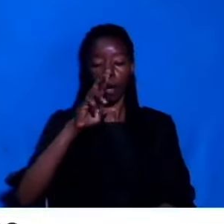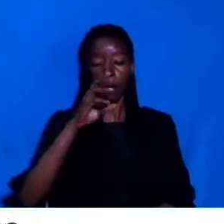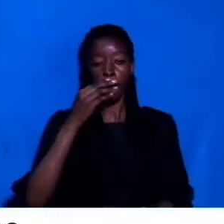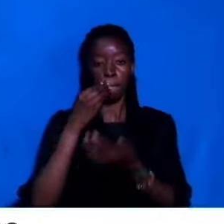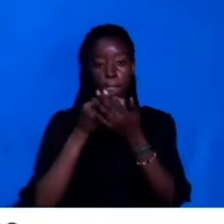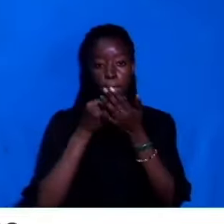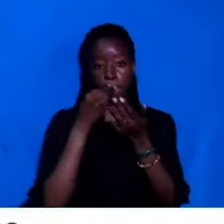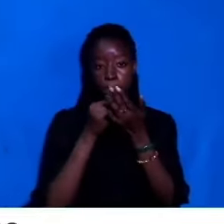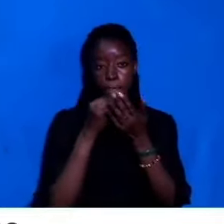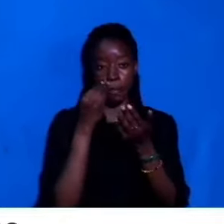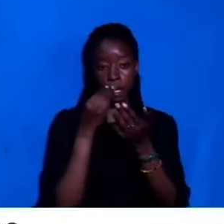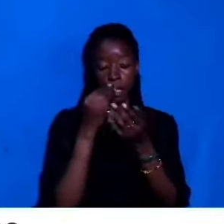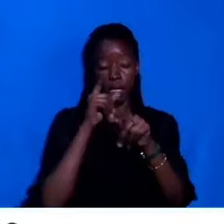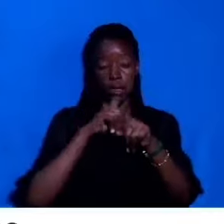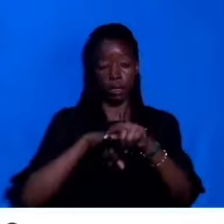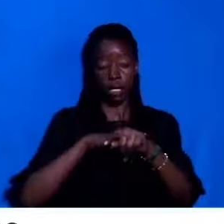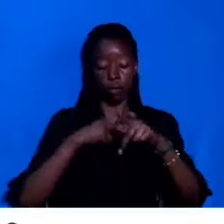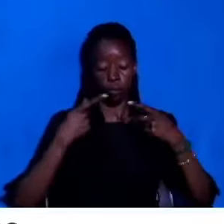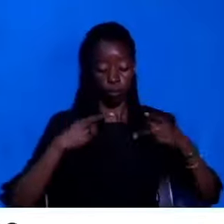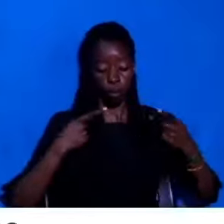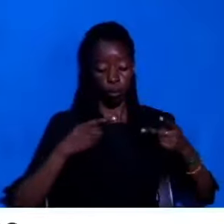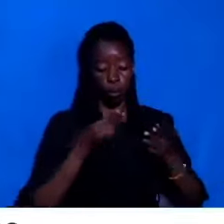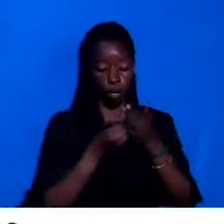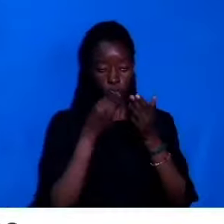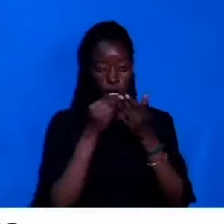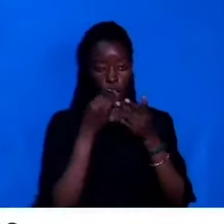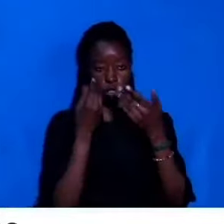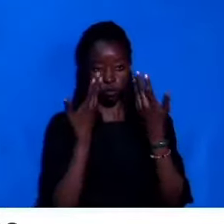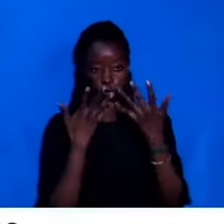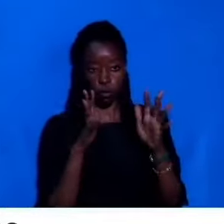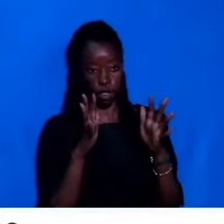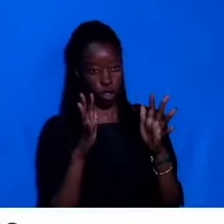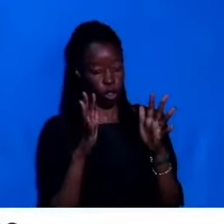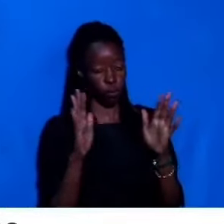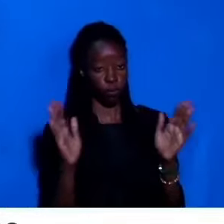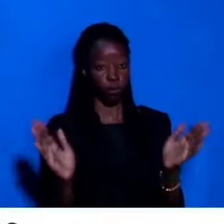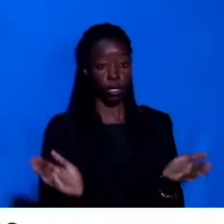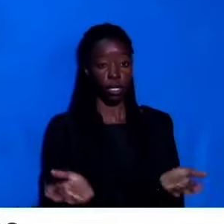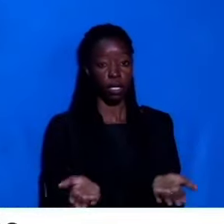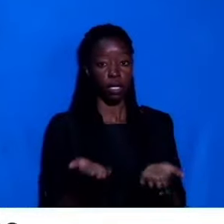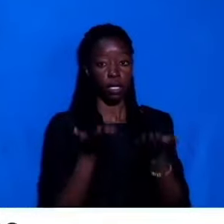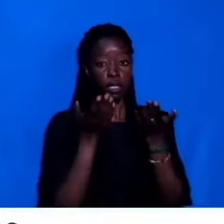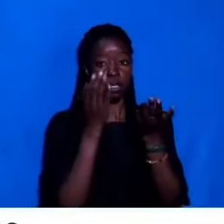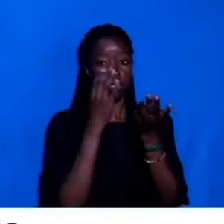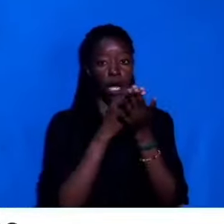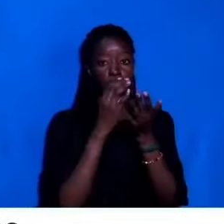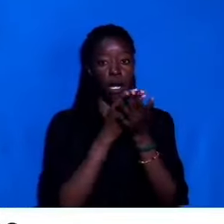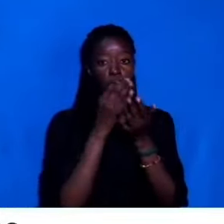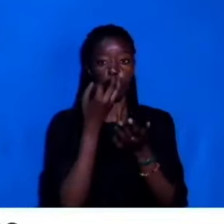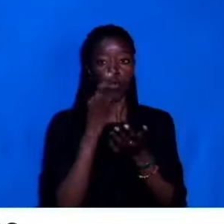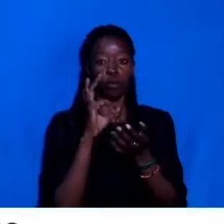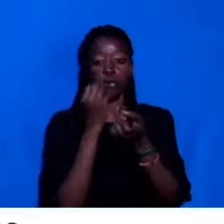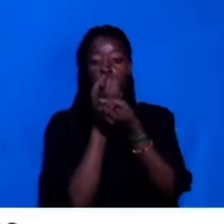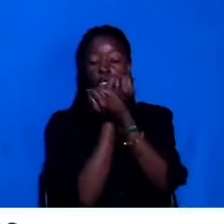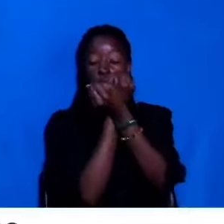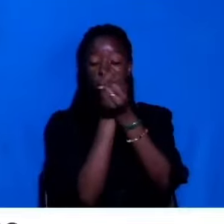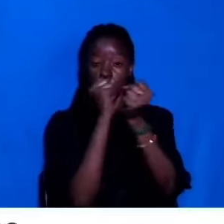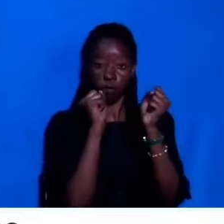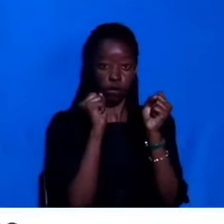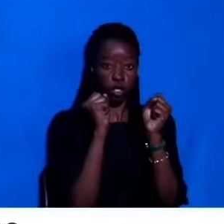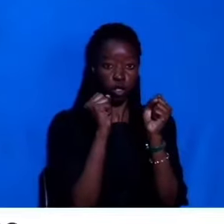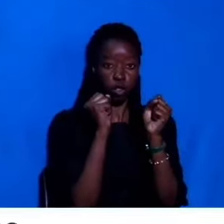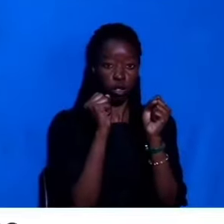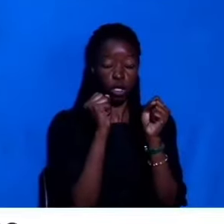harvest, towards the end of the meal, they lifted a cup of salvation, a cup of wine, in appreciation